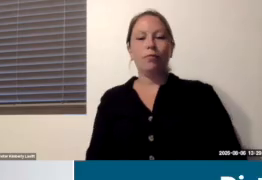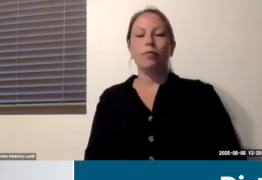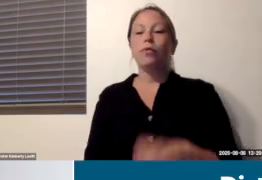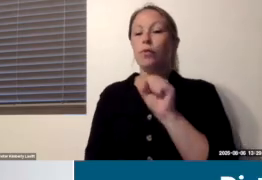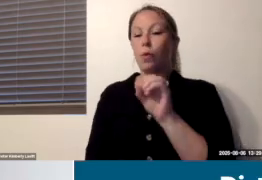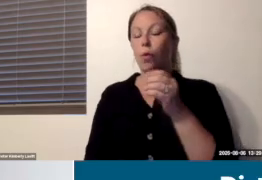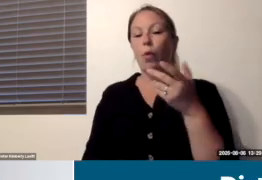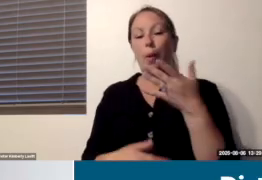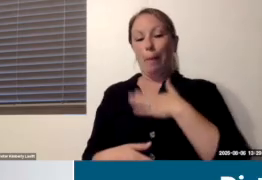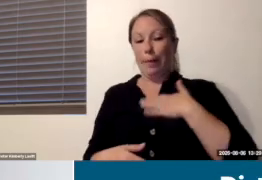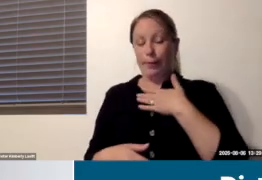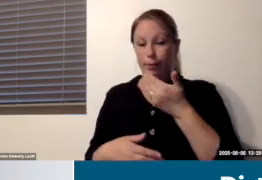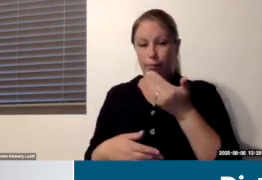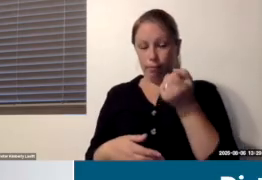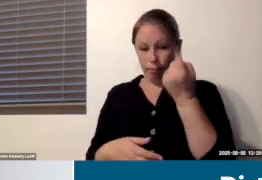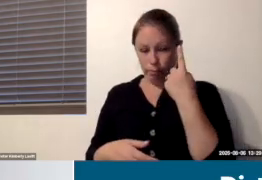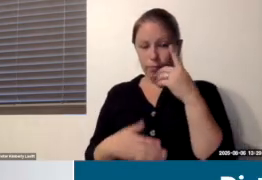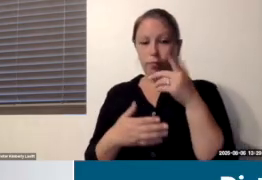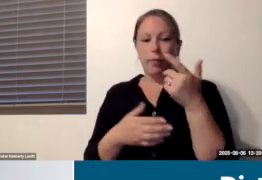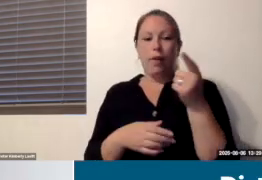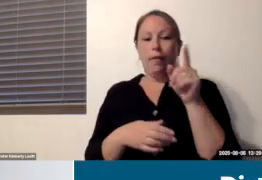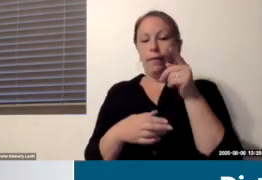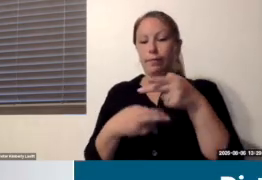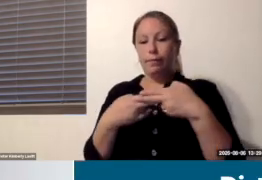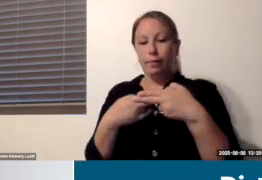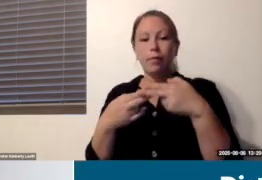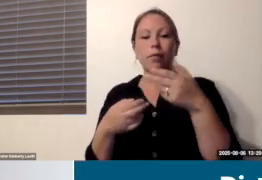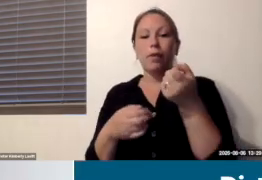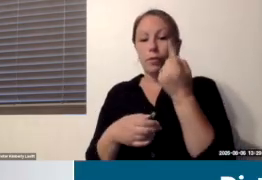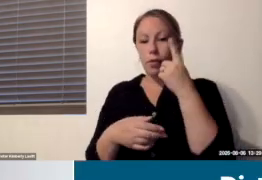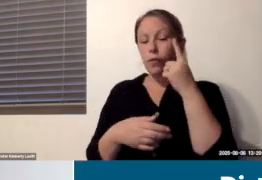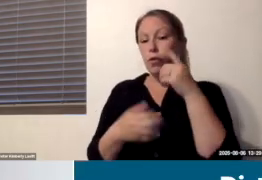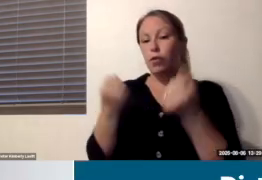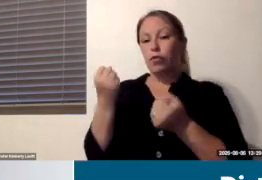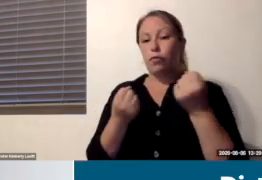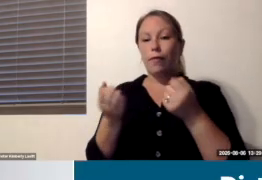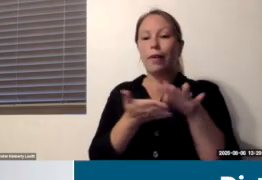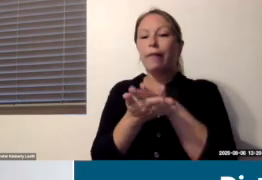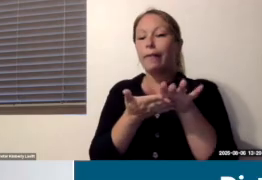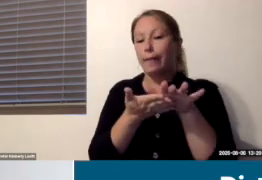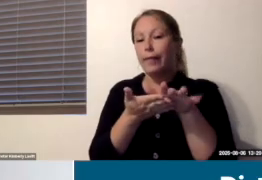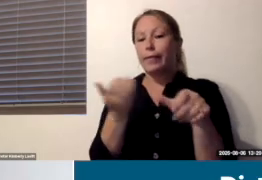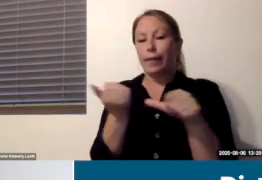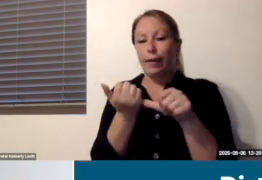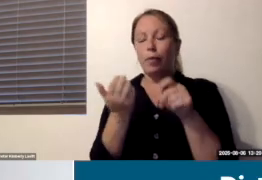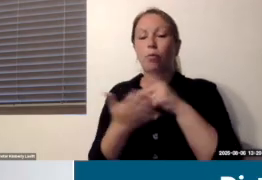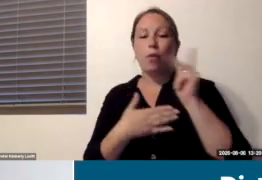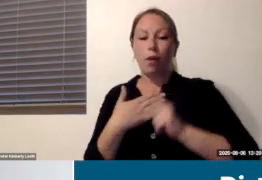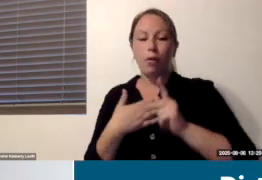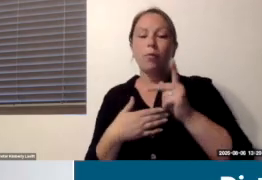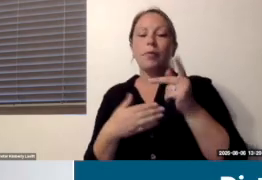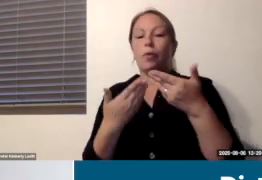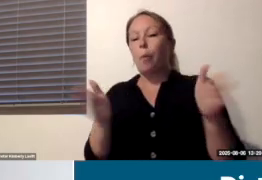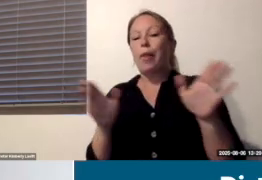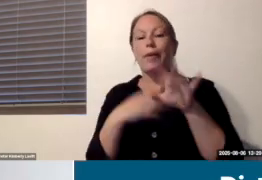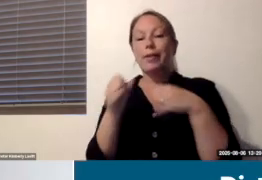So, and then please note that while these metrics are available for the Driving Clean Assistance Program, since it's opened this year, it is